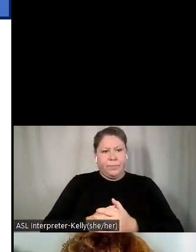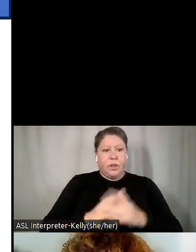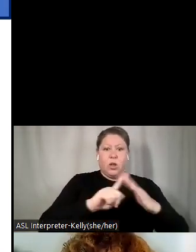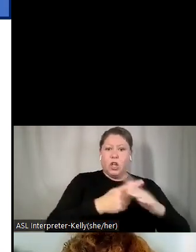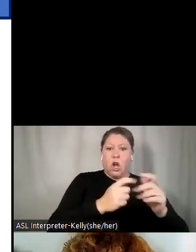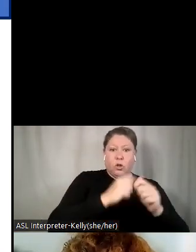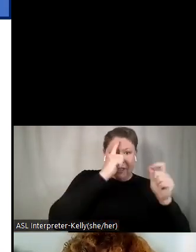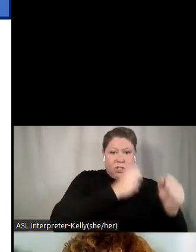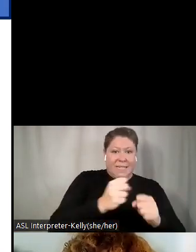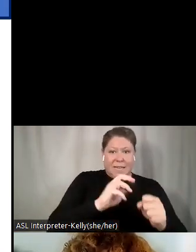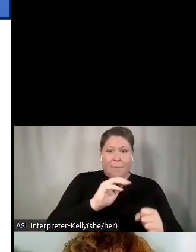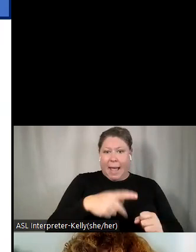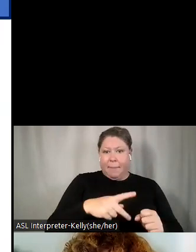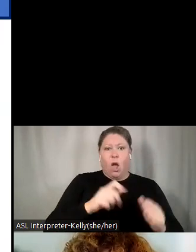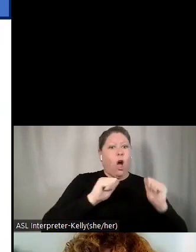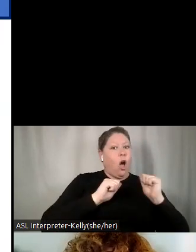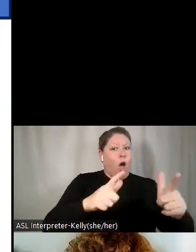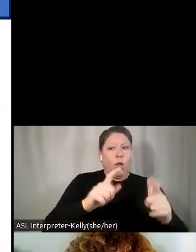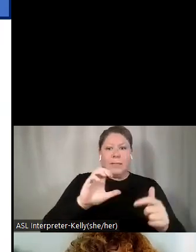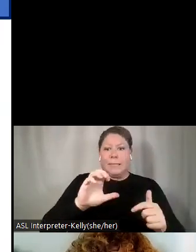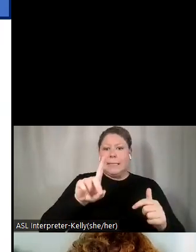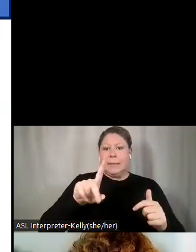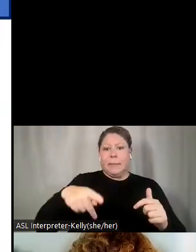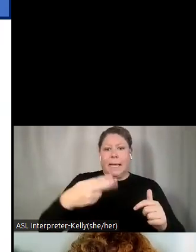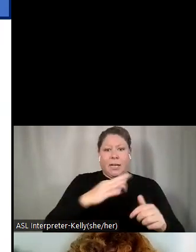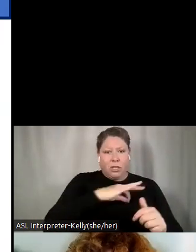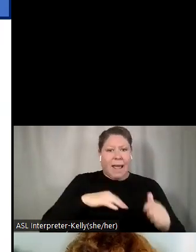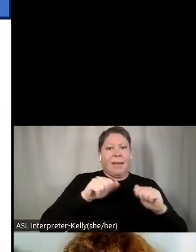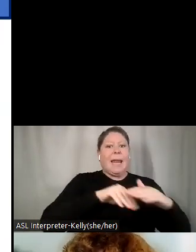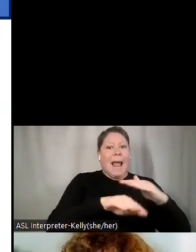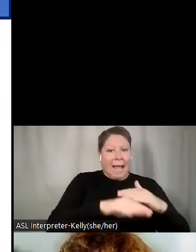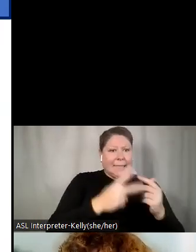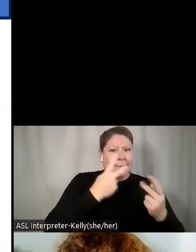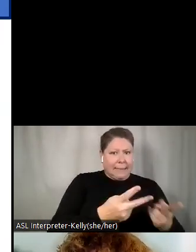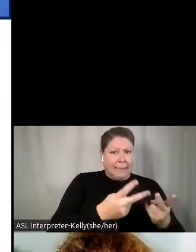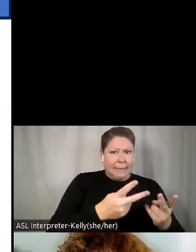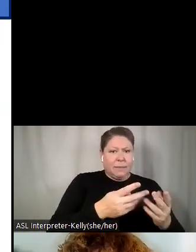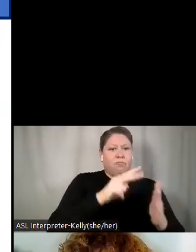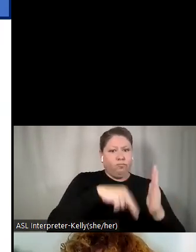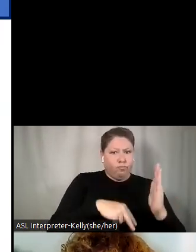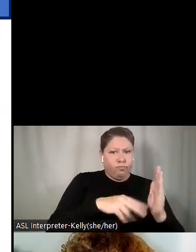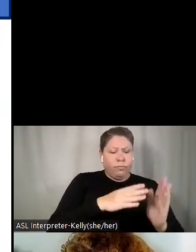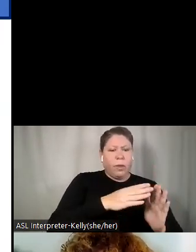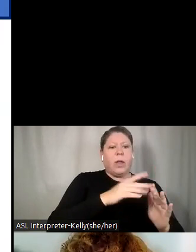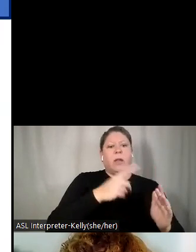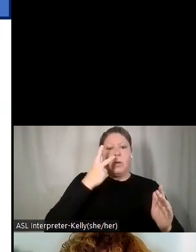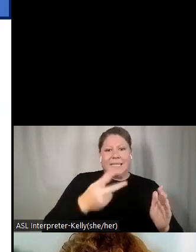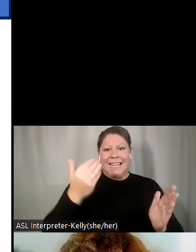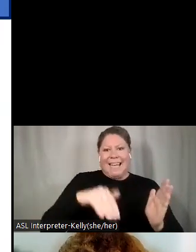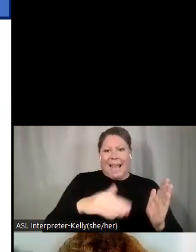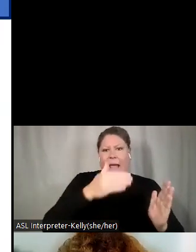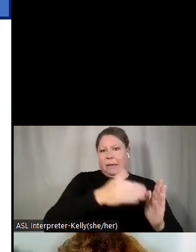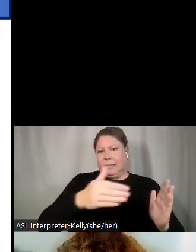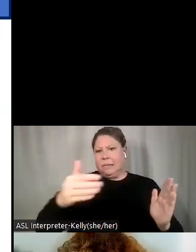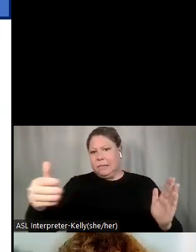the staff at CDPH have access to. And then you'll see it repeated and reinforced over and over in the next